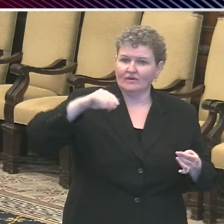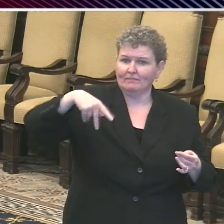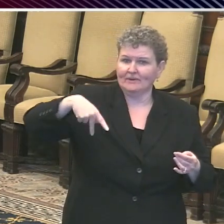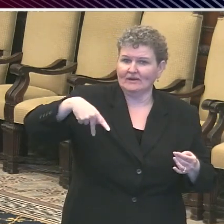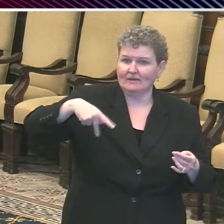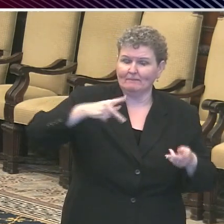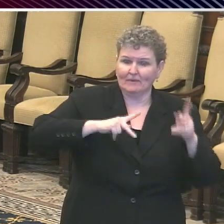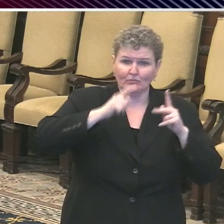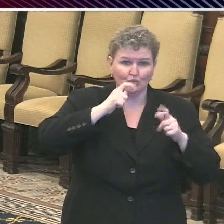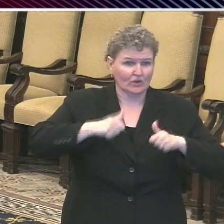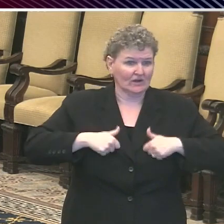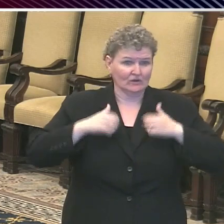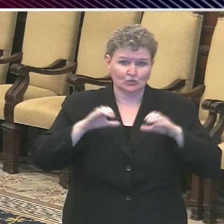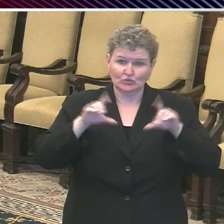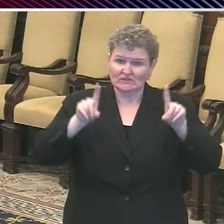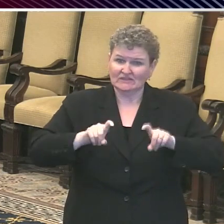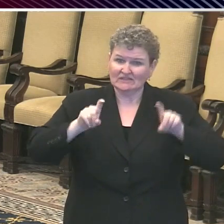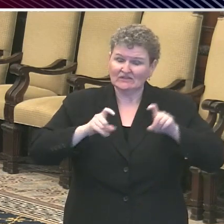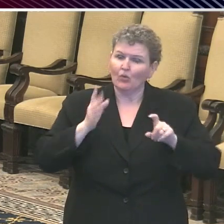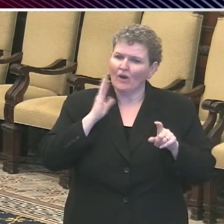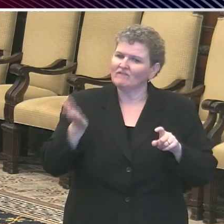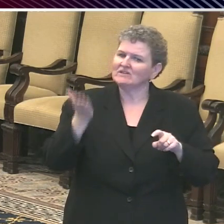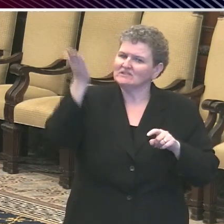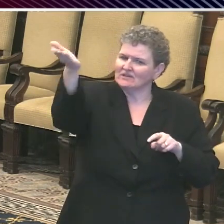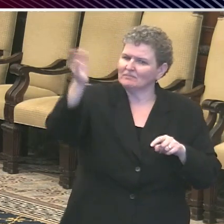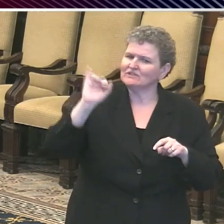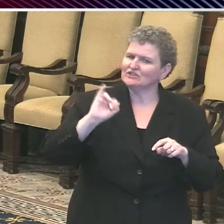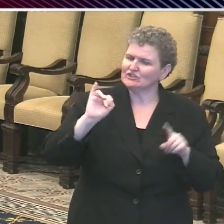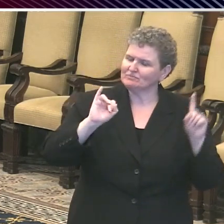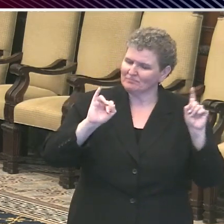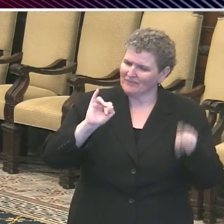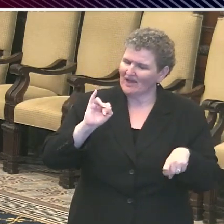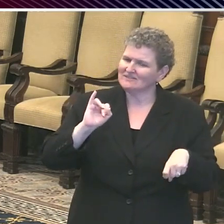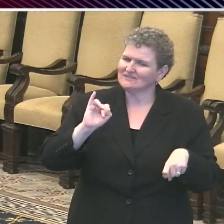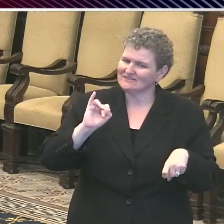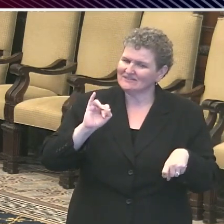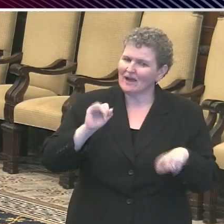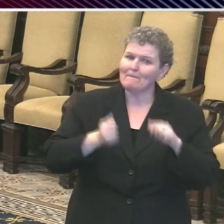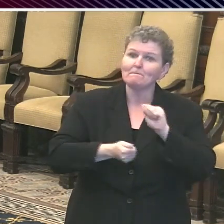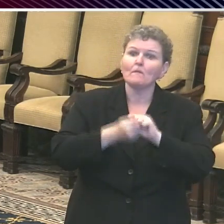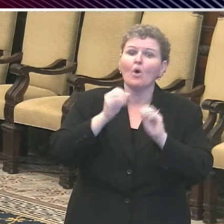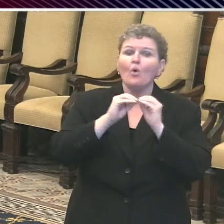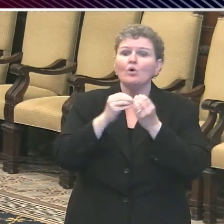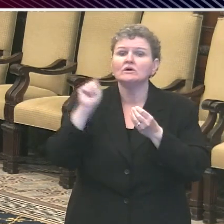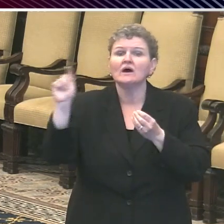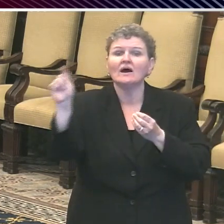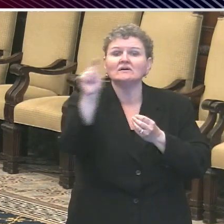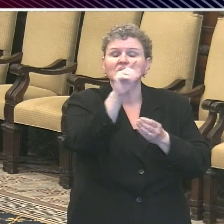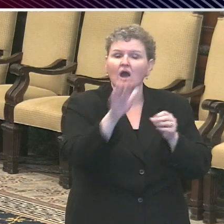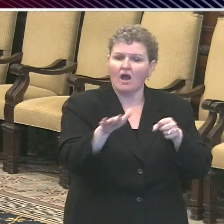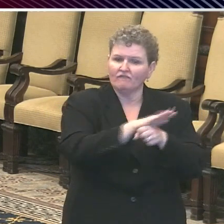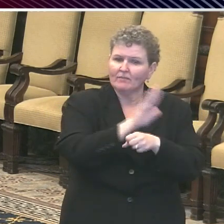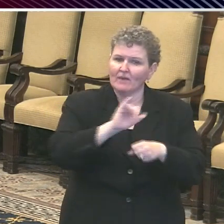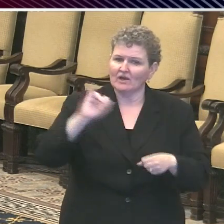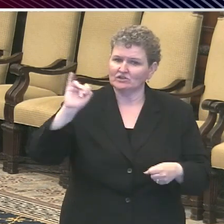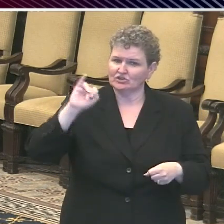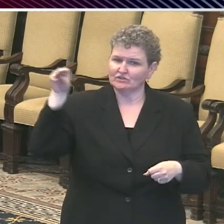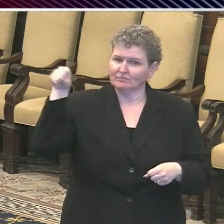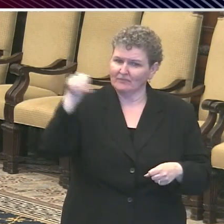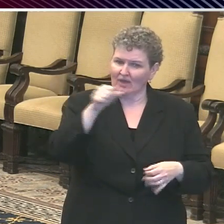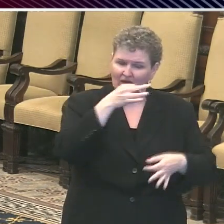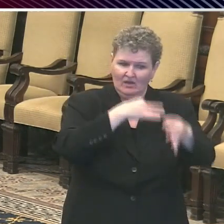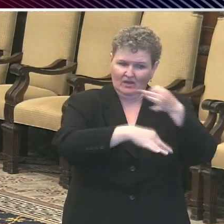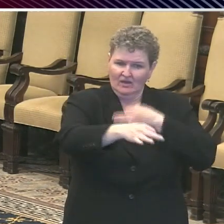to bill insurance for the testing. And most organizations are able to cover their costs through the insurance reimbursement from that